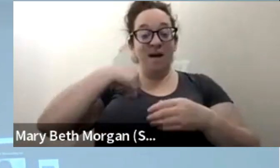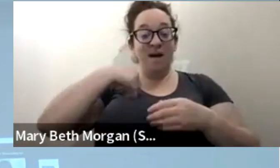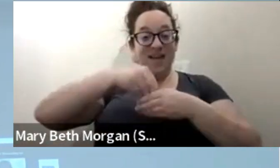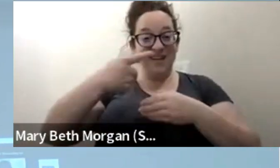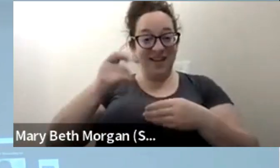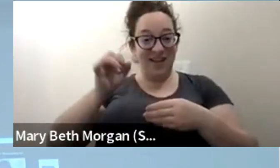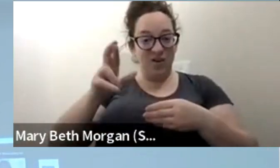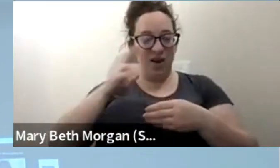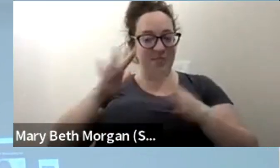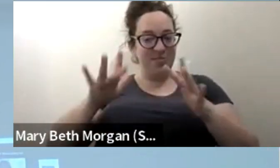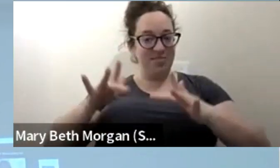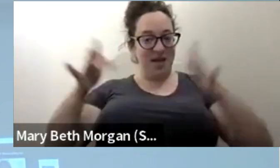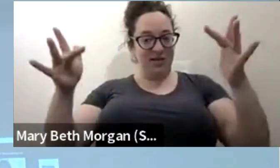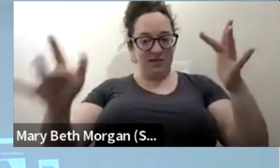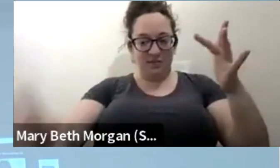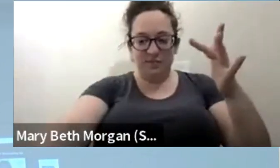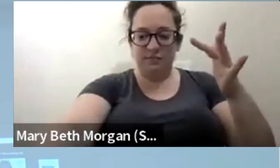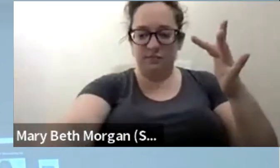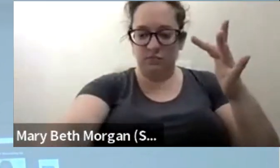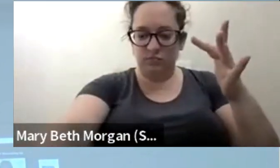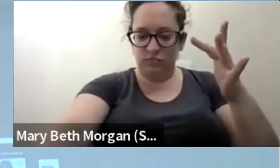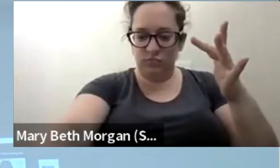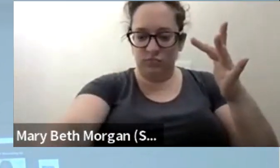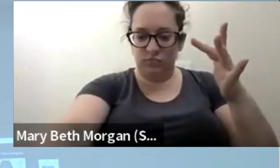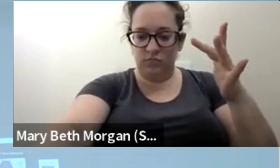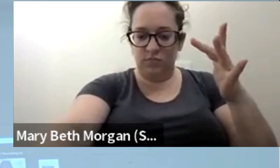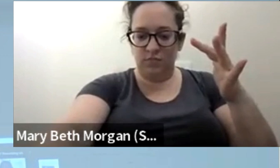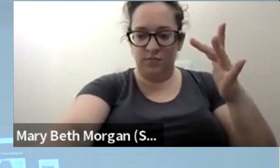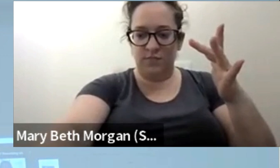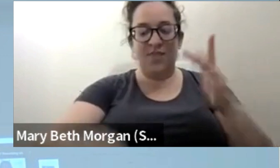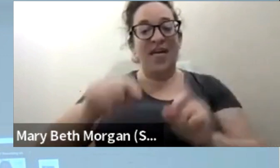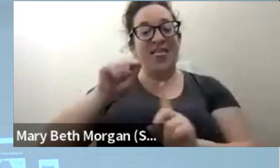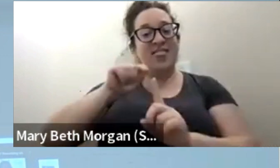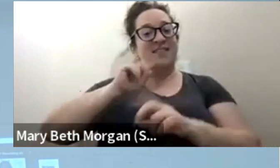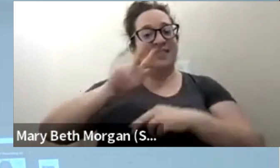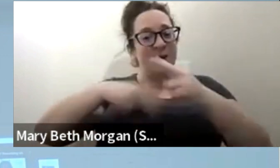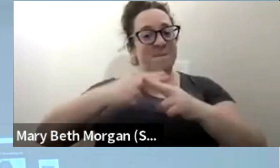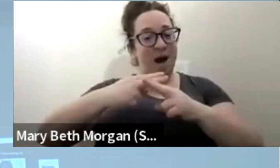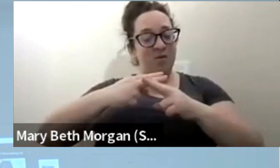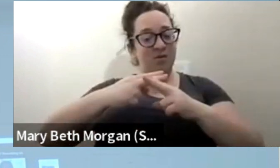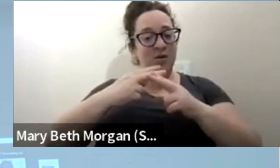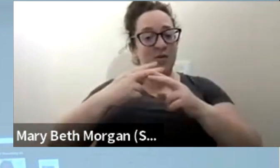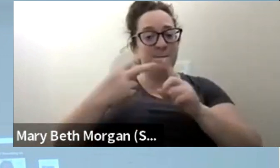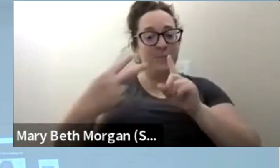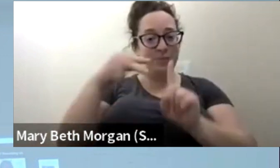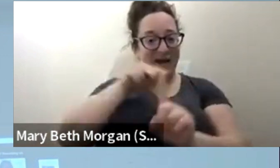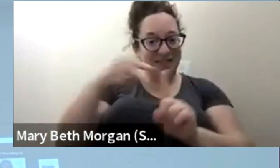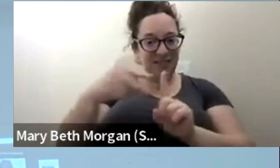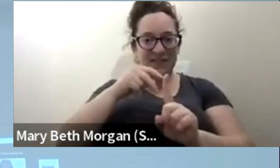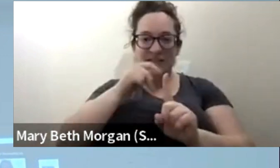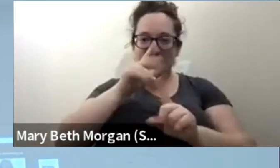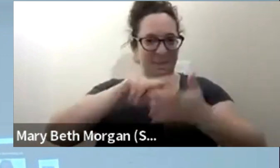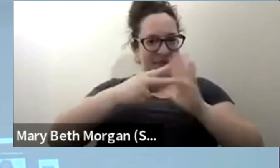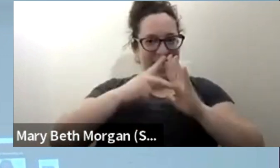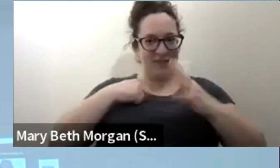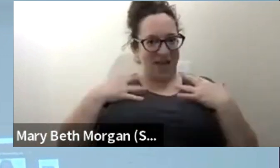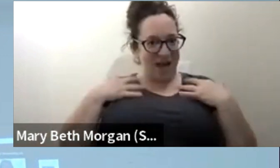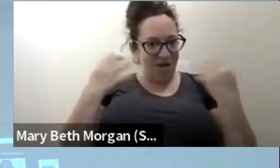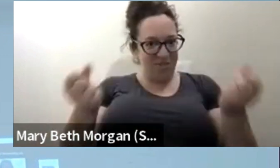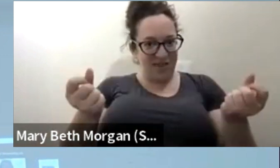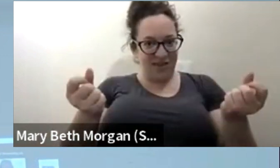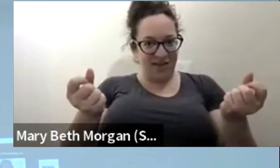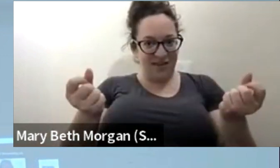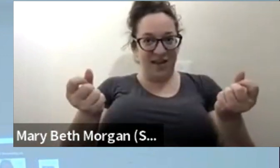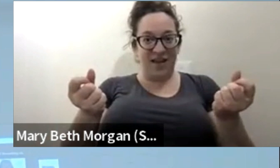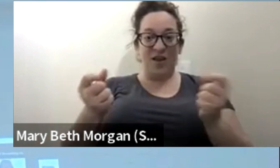And if I'm in Uganda, I'm very light. Does that make sense? So it's about perspective, but that doesn't mean it has to be a